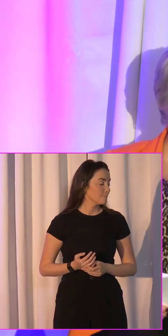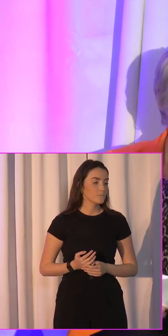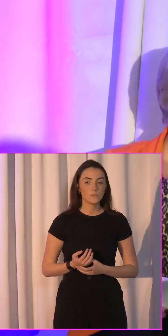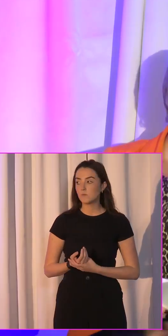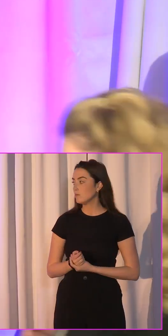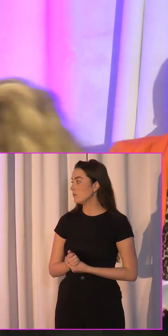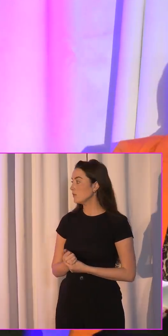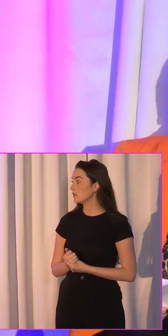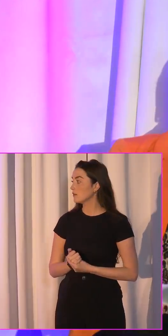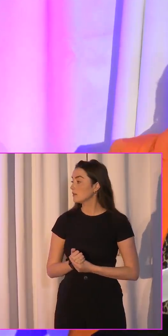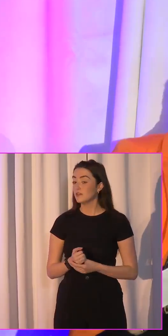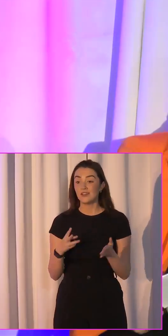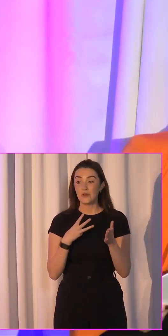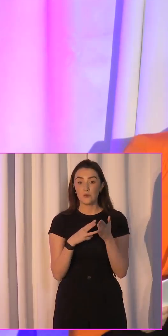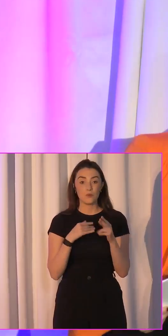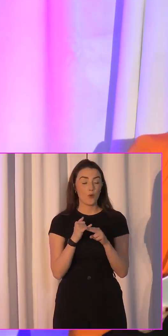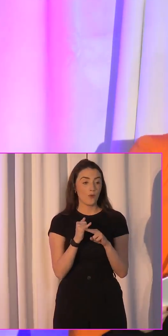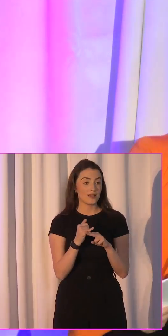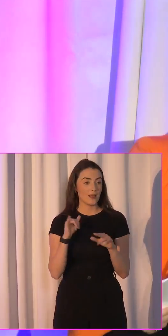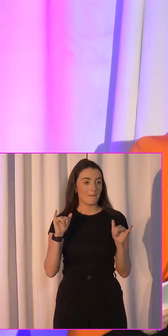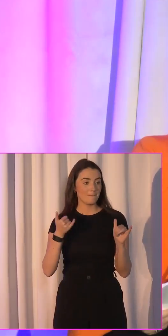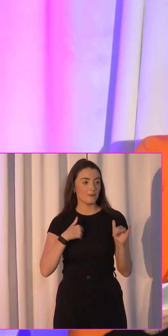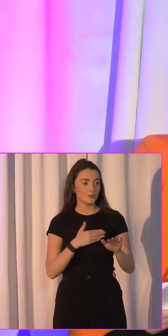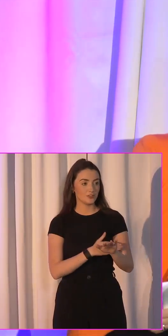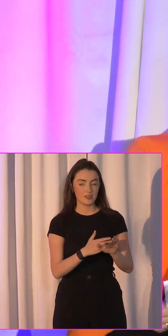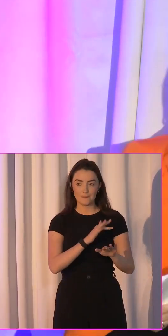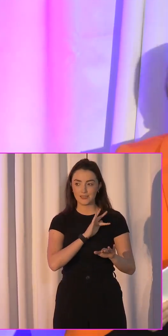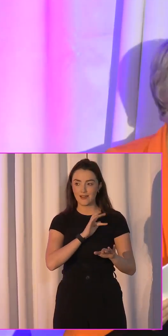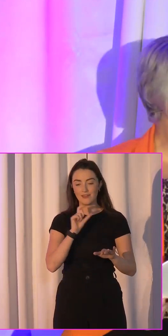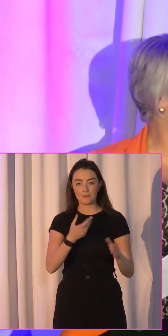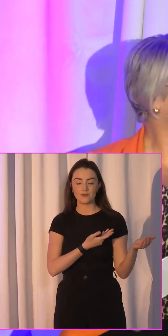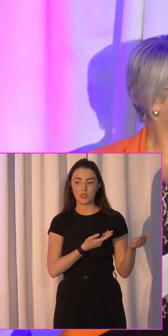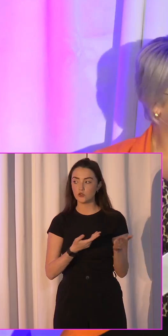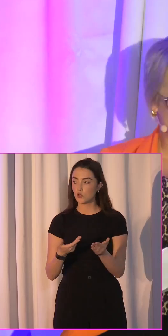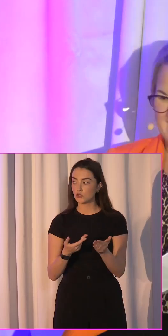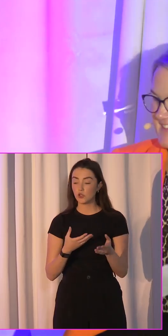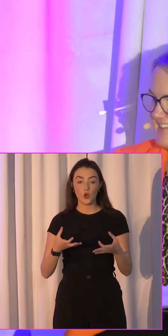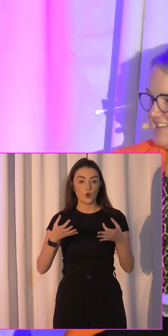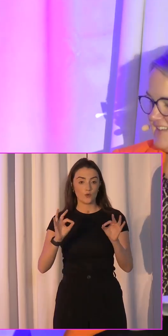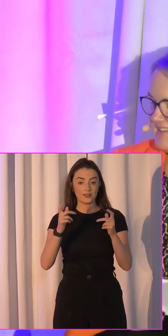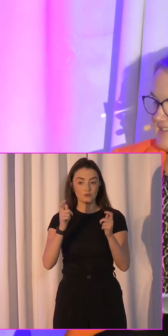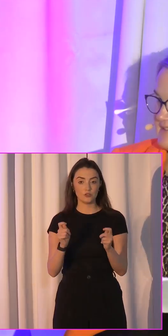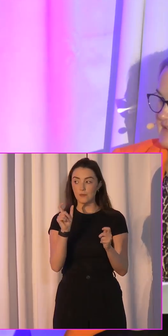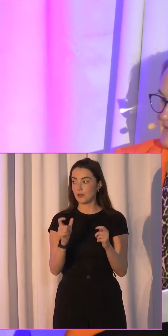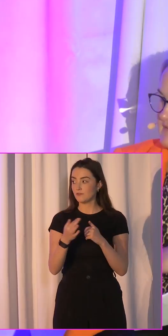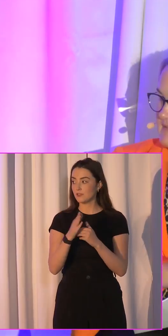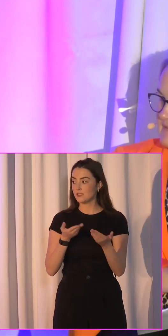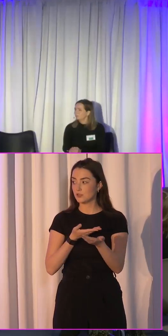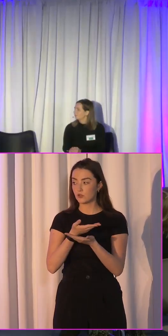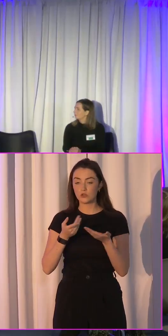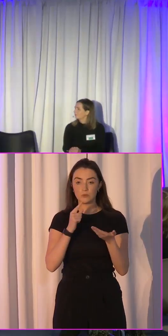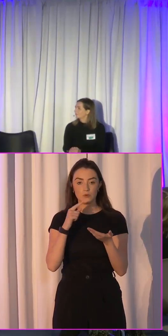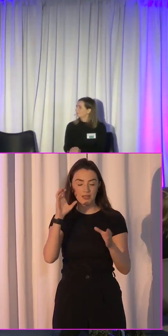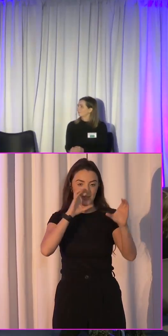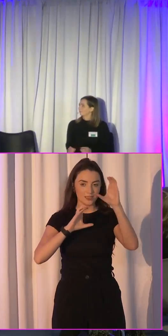Just while we're waiting for people to join us, I might just begin with a little bit of an introduction. It's great to chair this discussion, which will explore in a